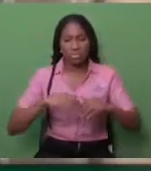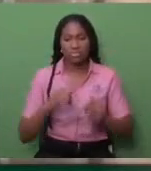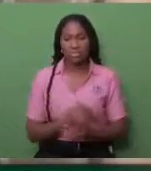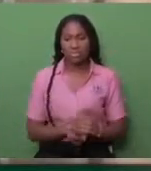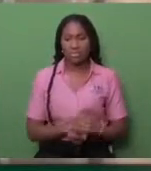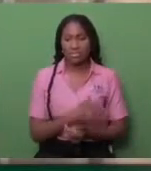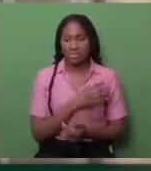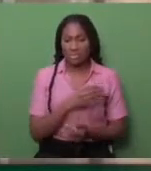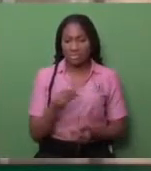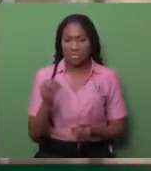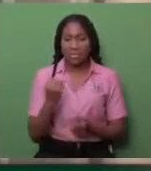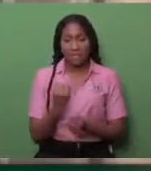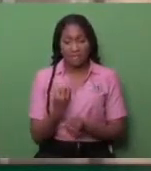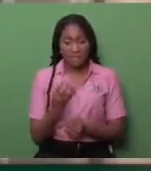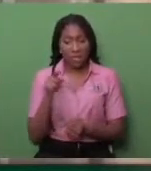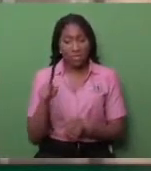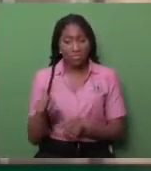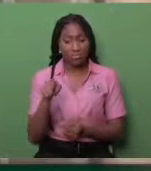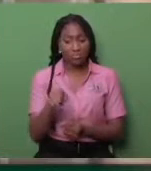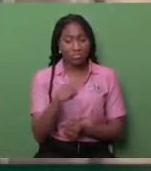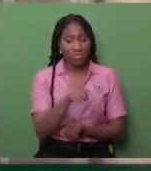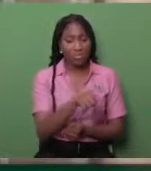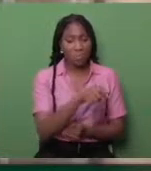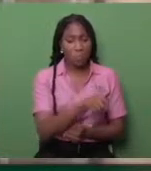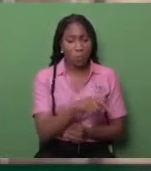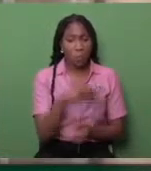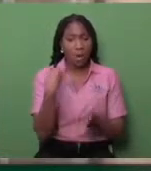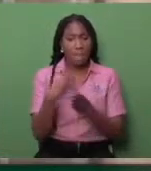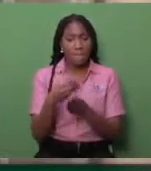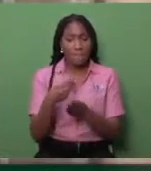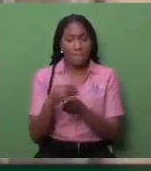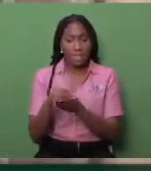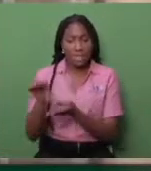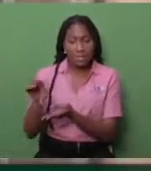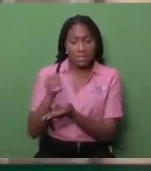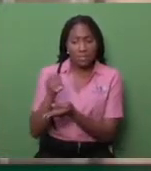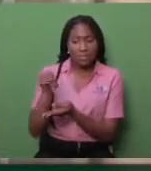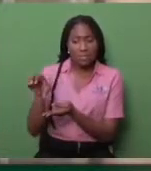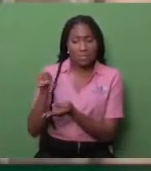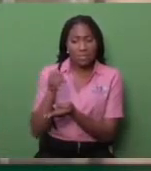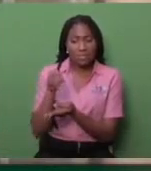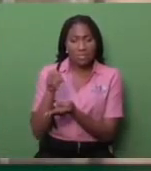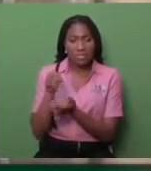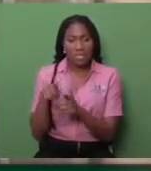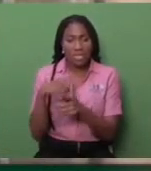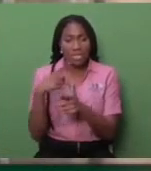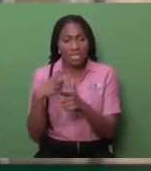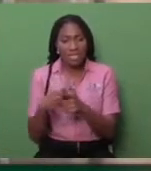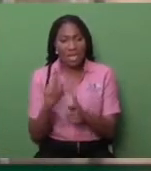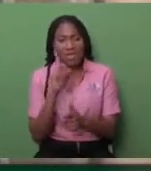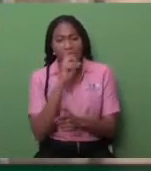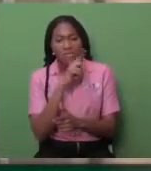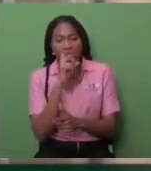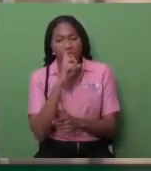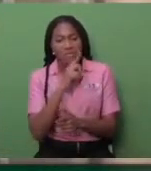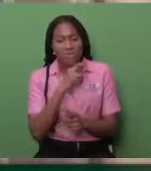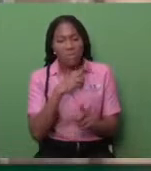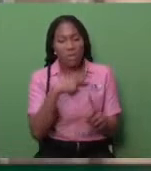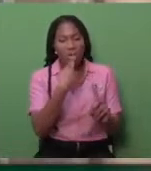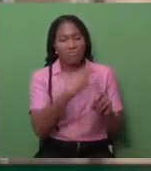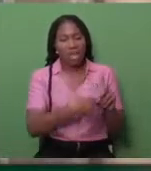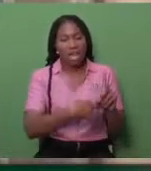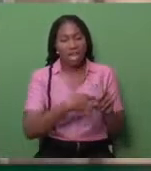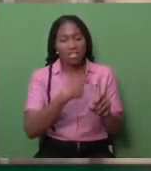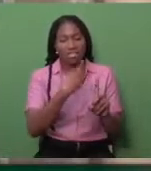you are funneling the monies from the Treasury through rentals and brothers' banks and rental properties and wives'